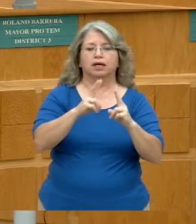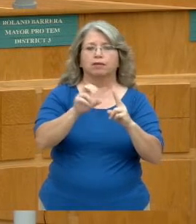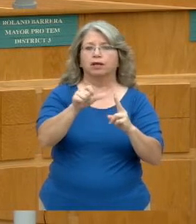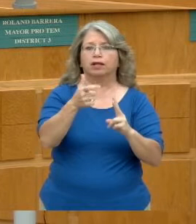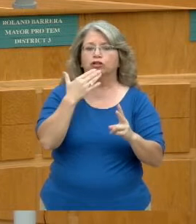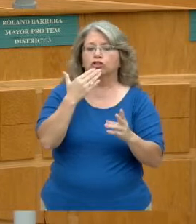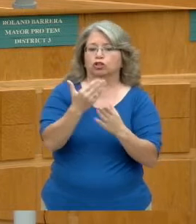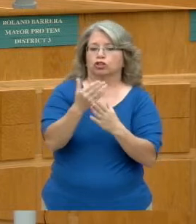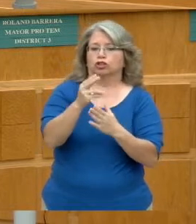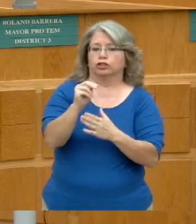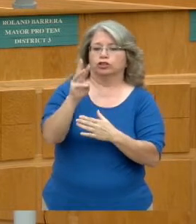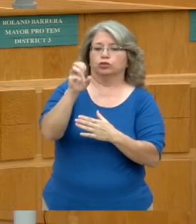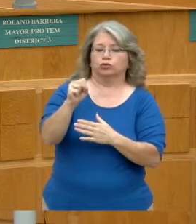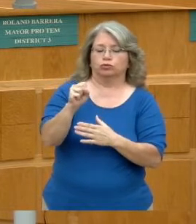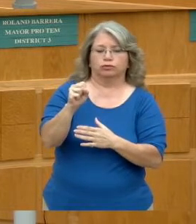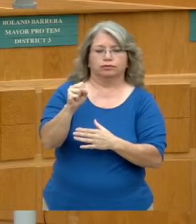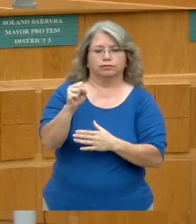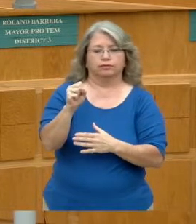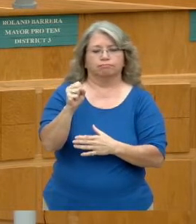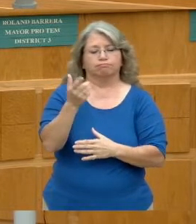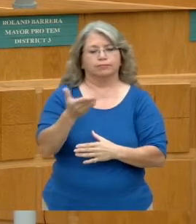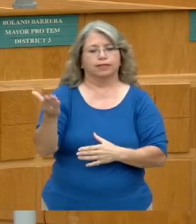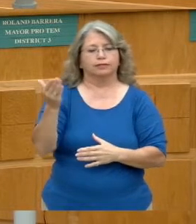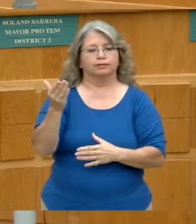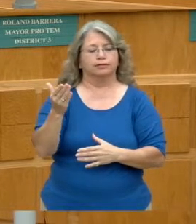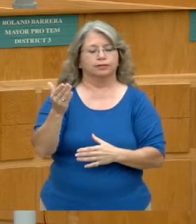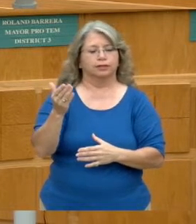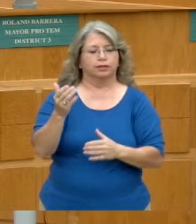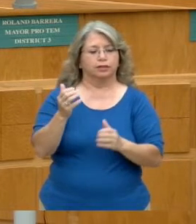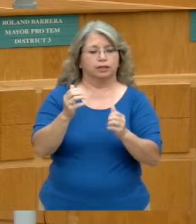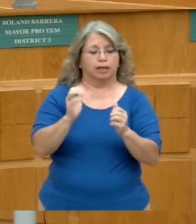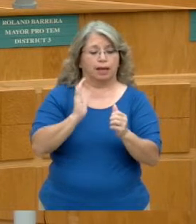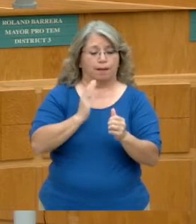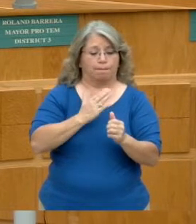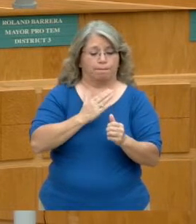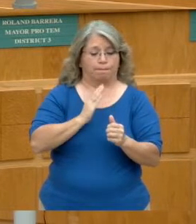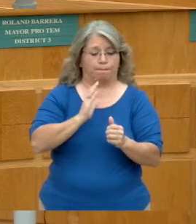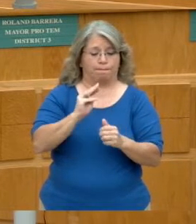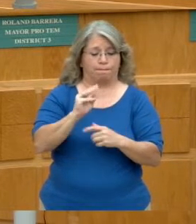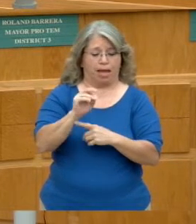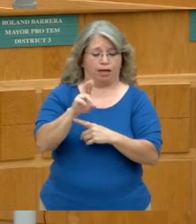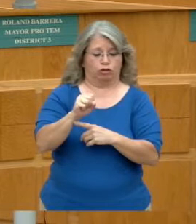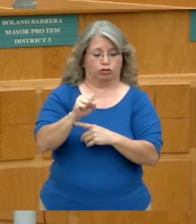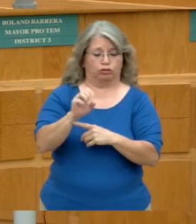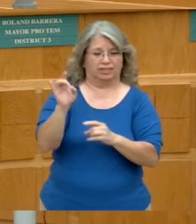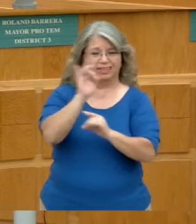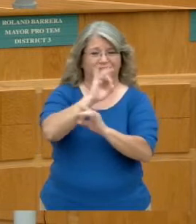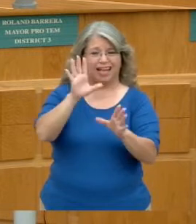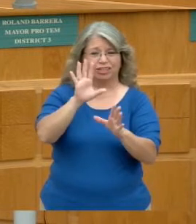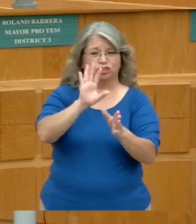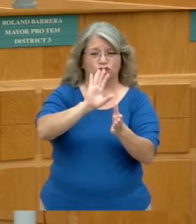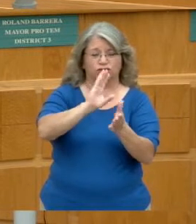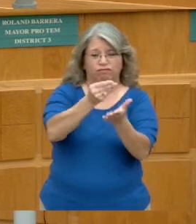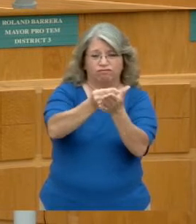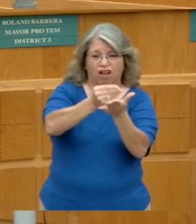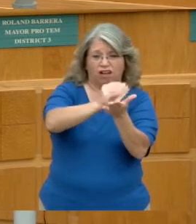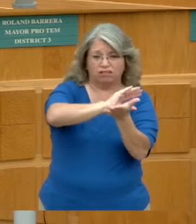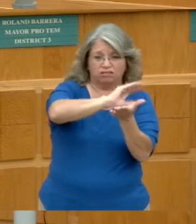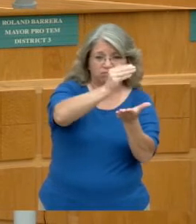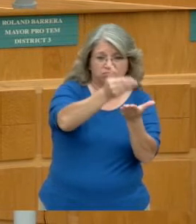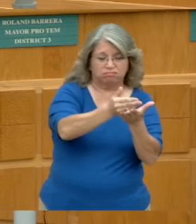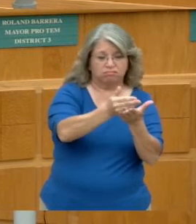is that in the Mayor's Disaster Fund that we've been able so far to date to collect because